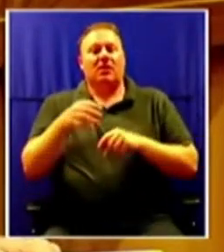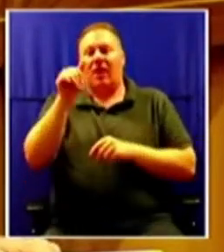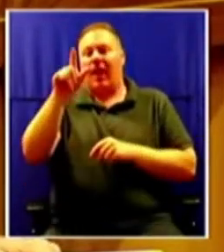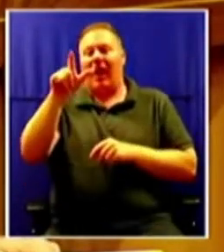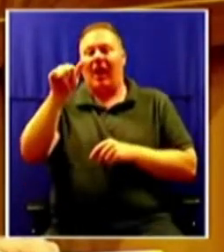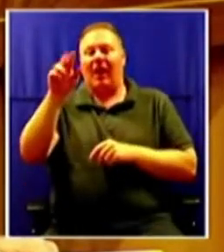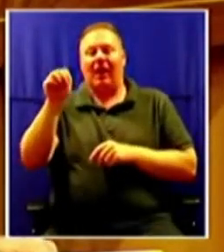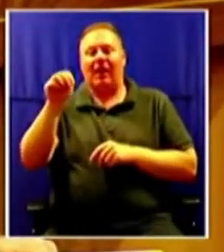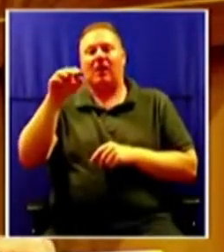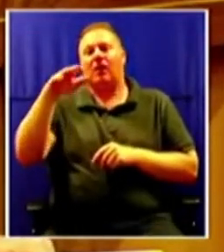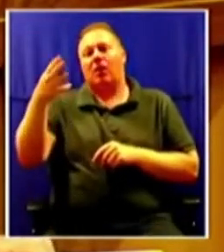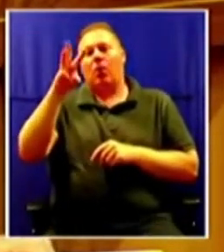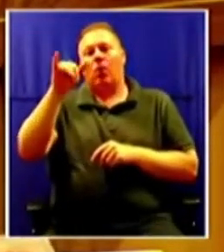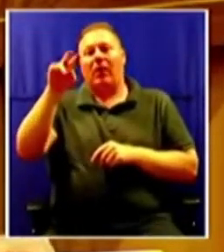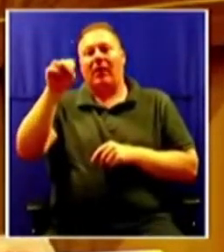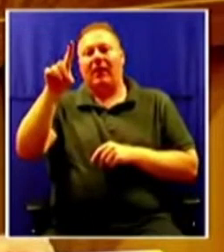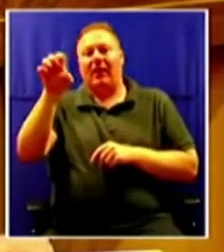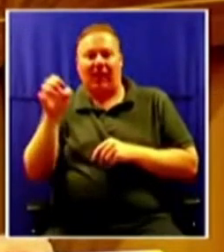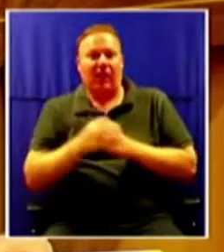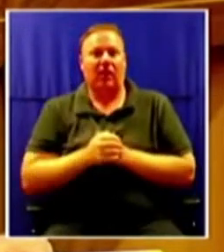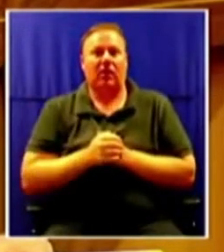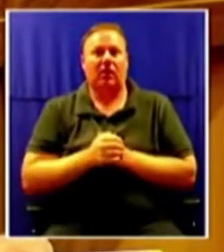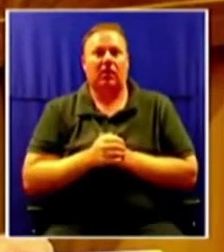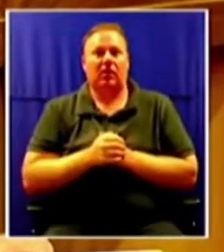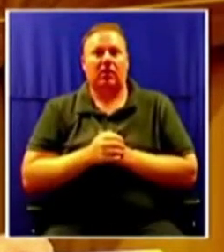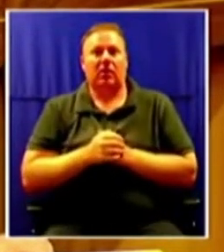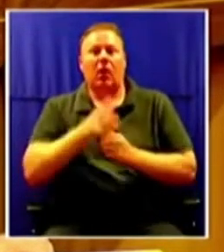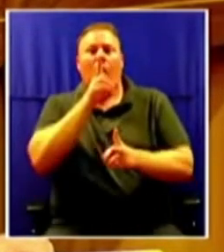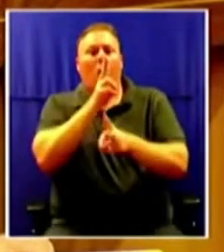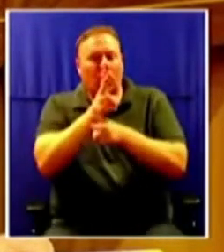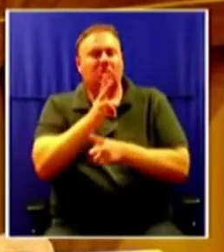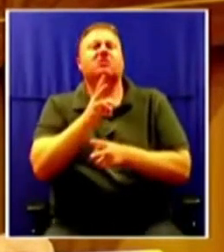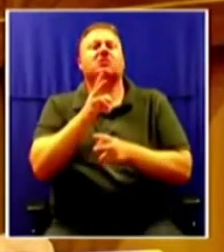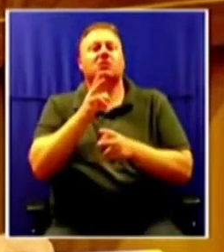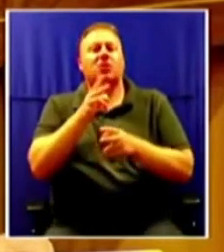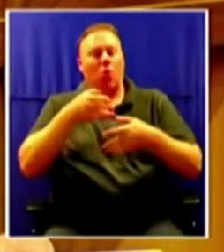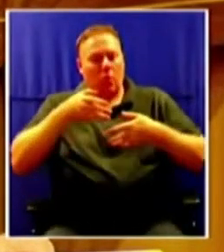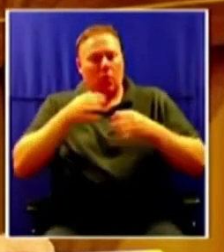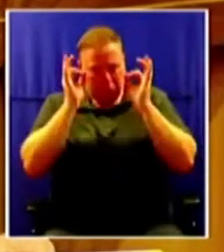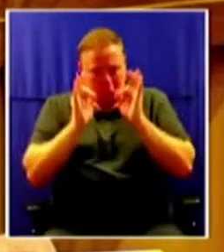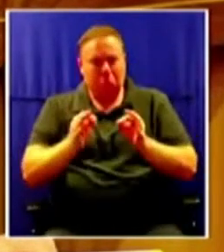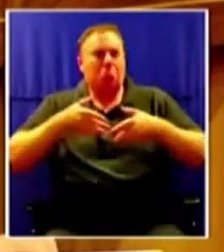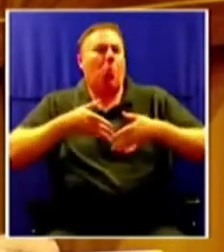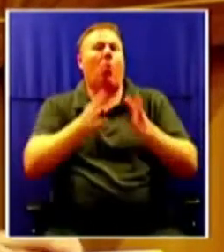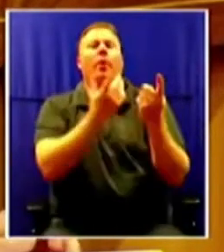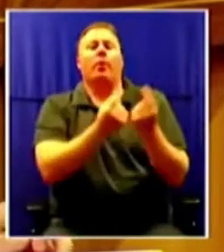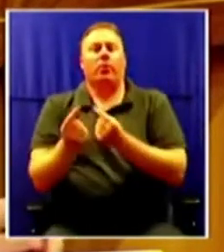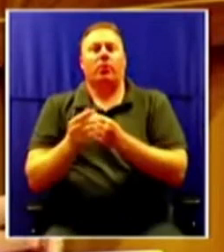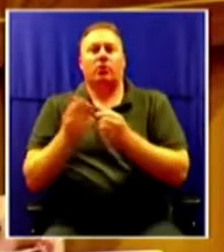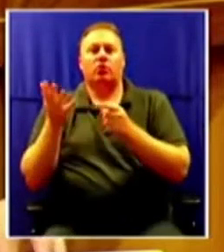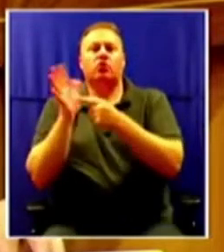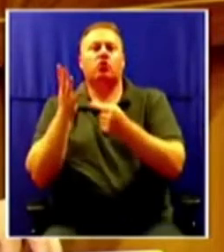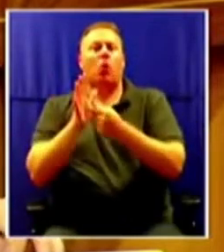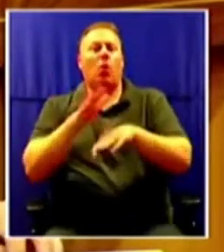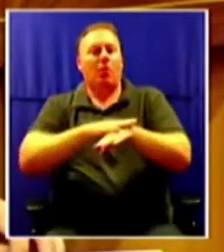was a political will to follow honest, pragmatic and a clear approach. Doing the basics well is